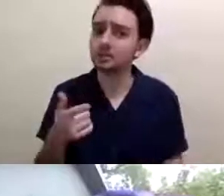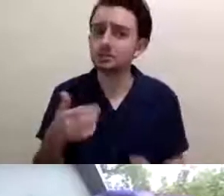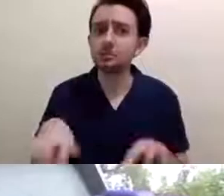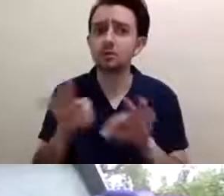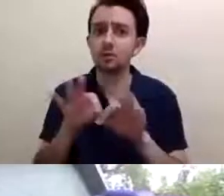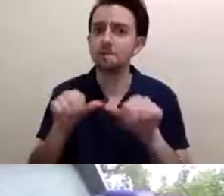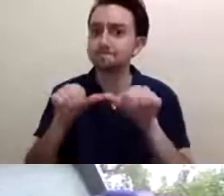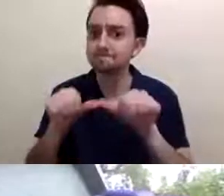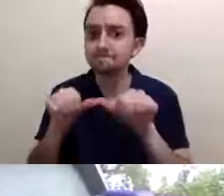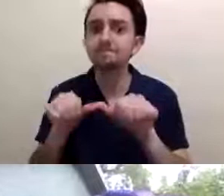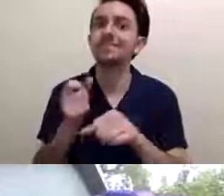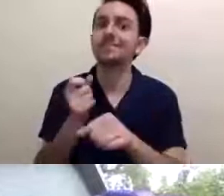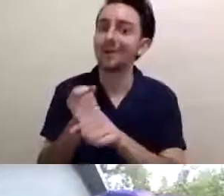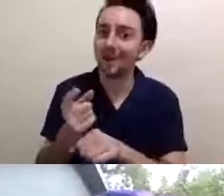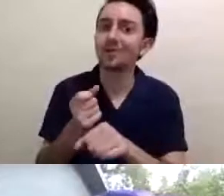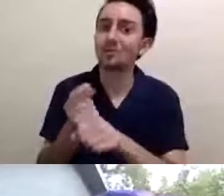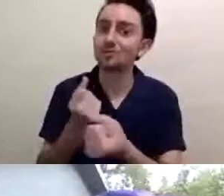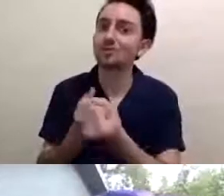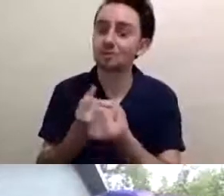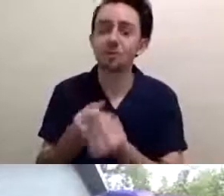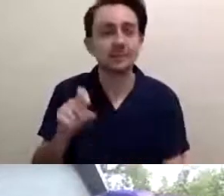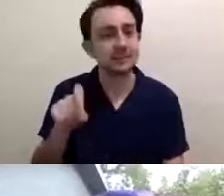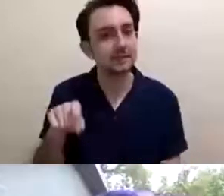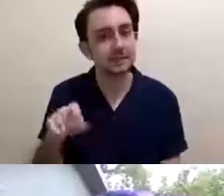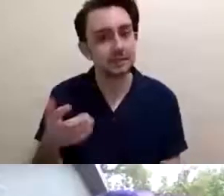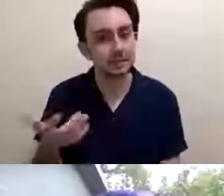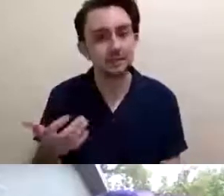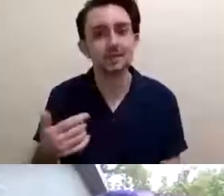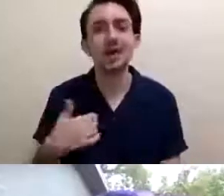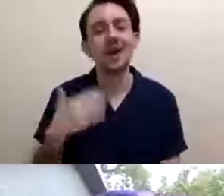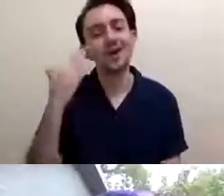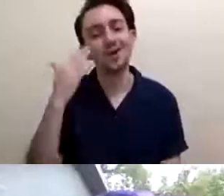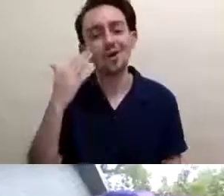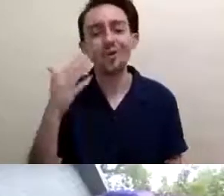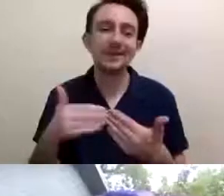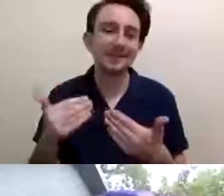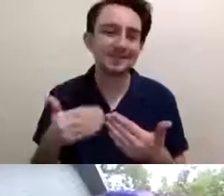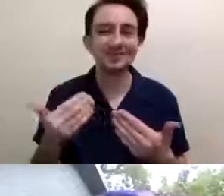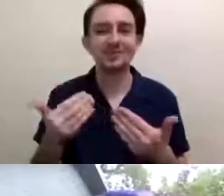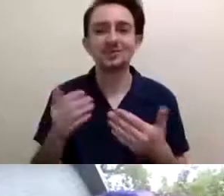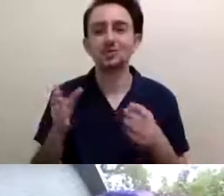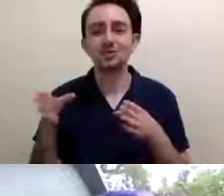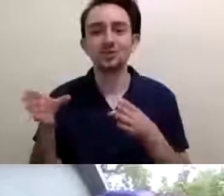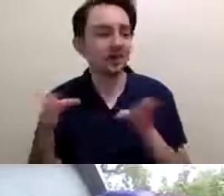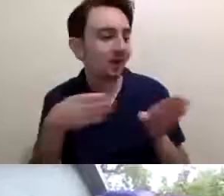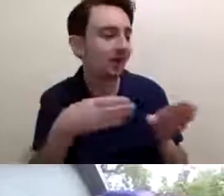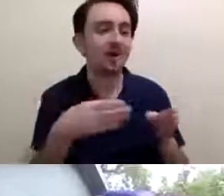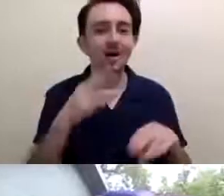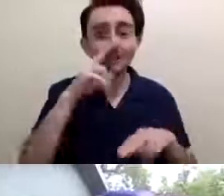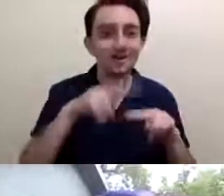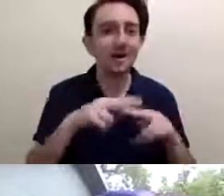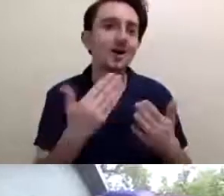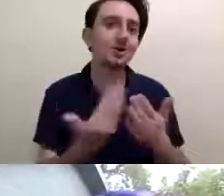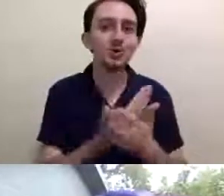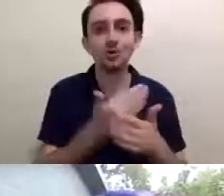ongoing, annual support. I could just see this developing into fun, new, and then that